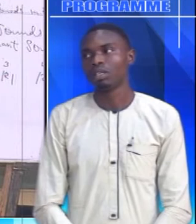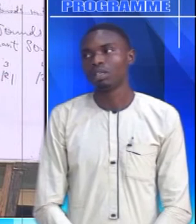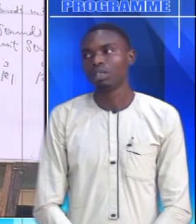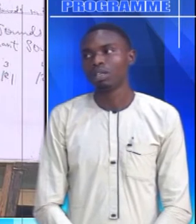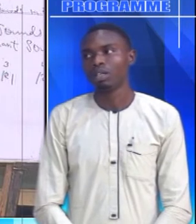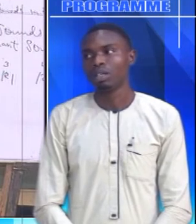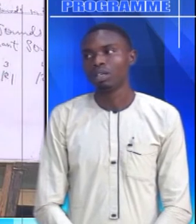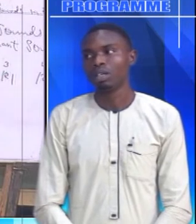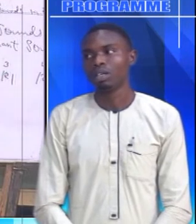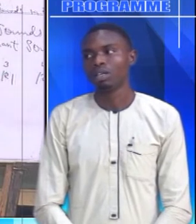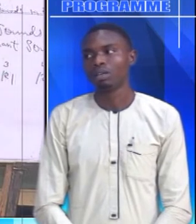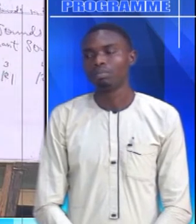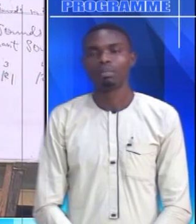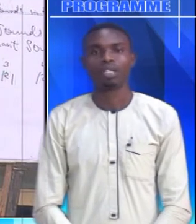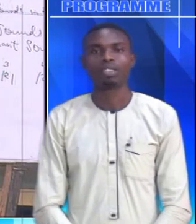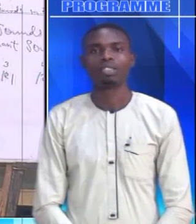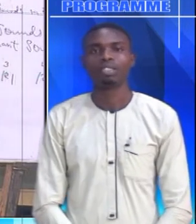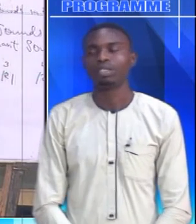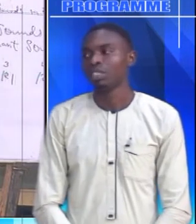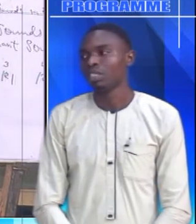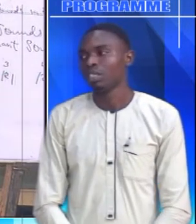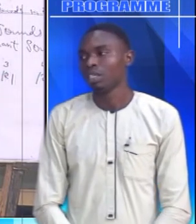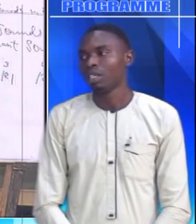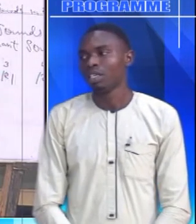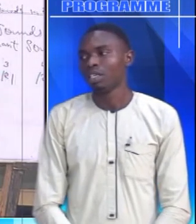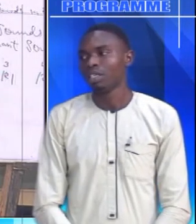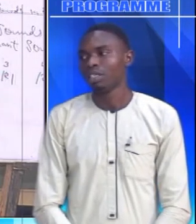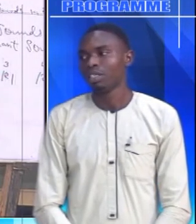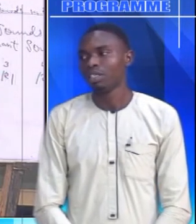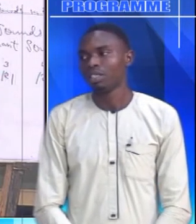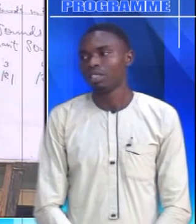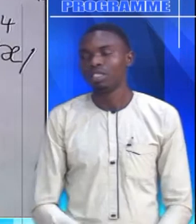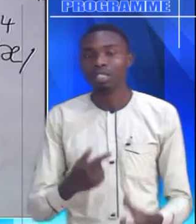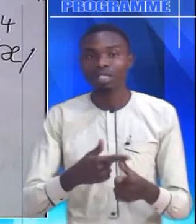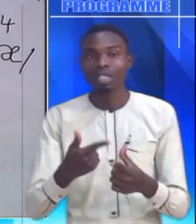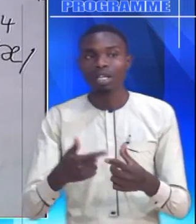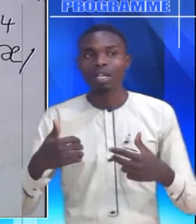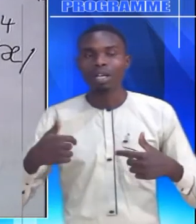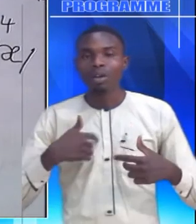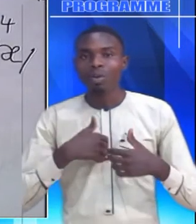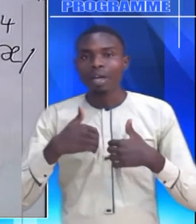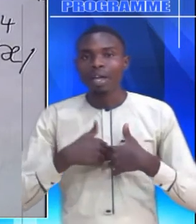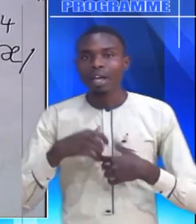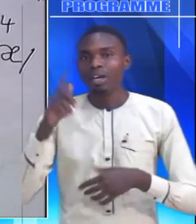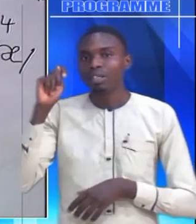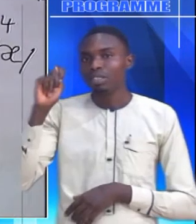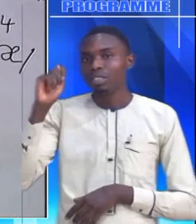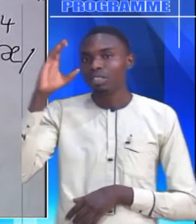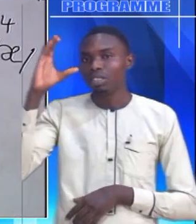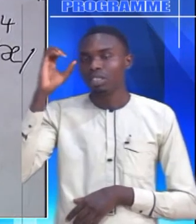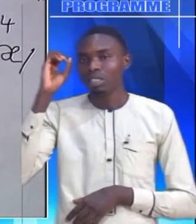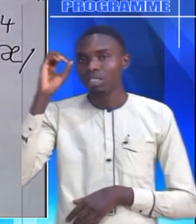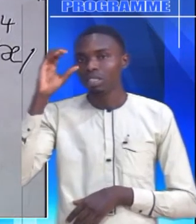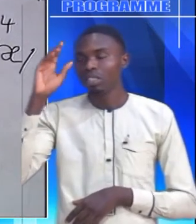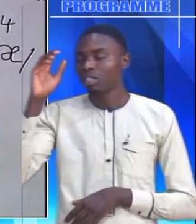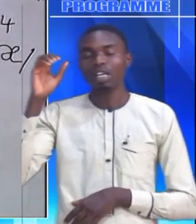what? Market. Then we have ticket. A typical Nigerian, not you student that attend